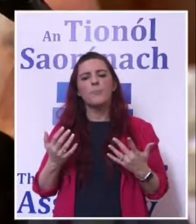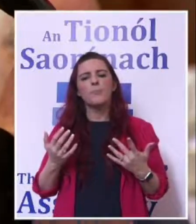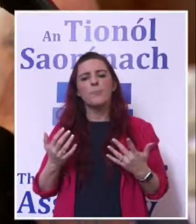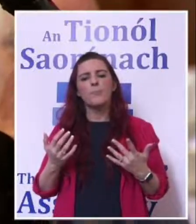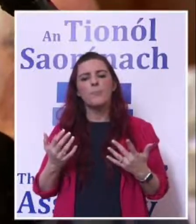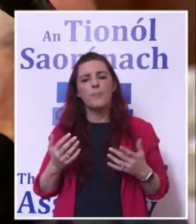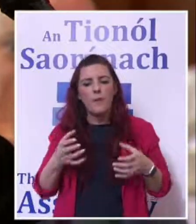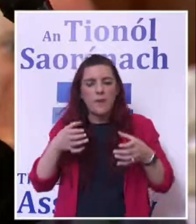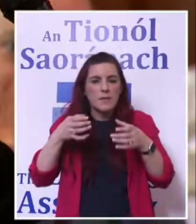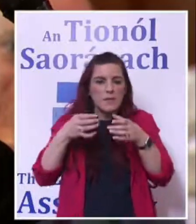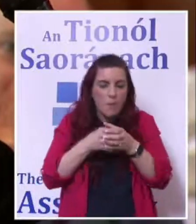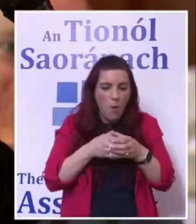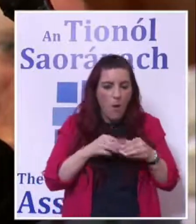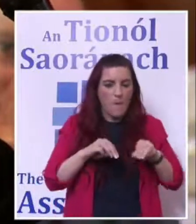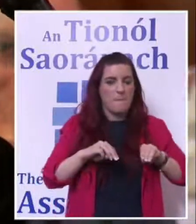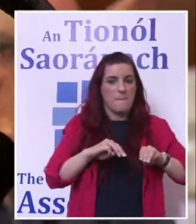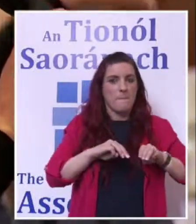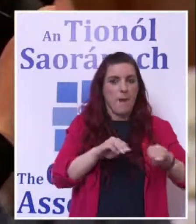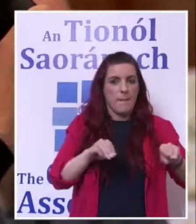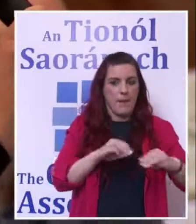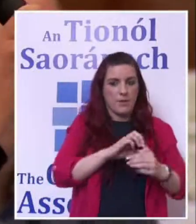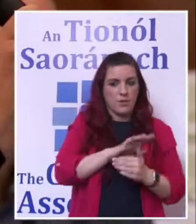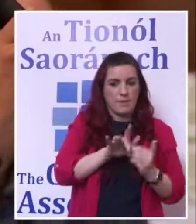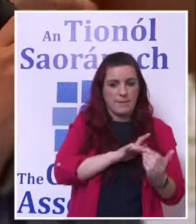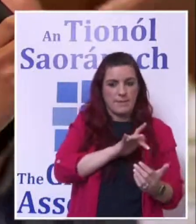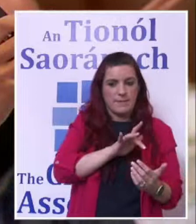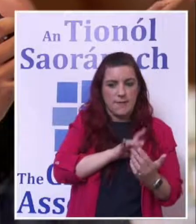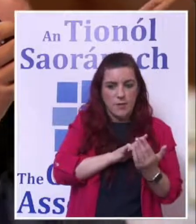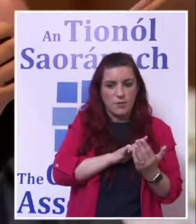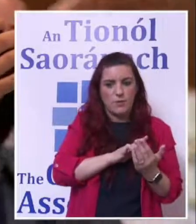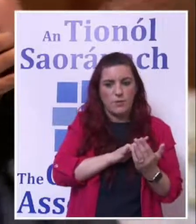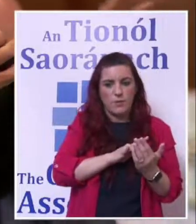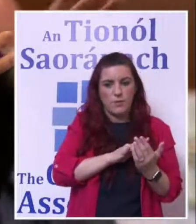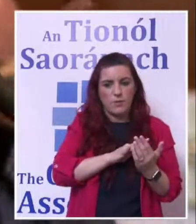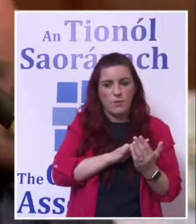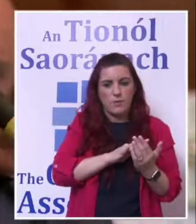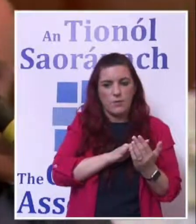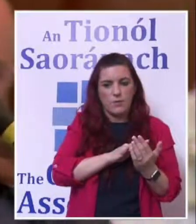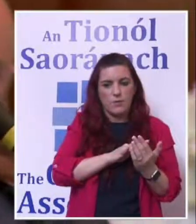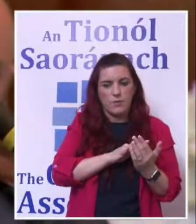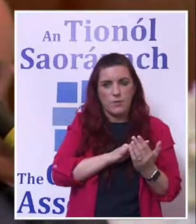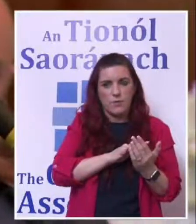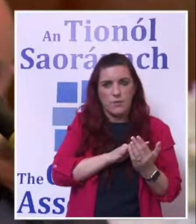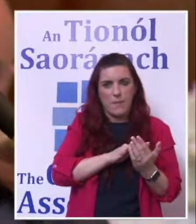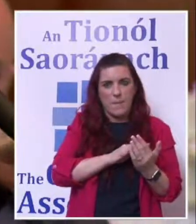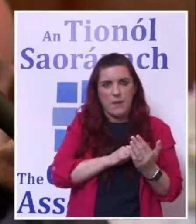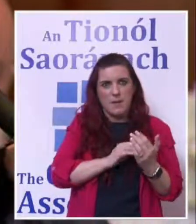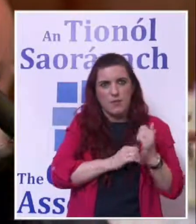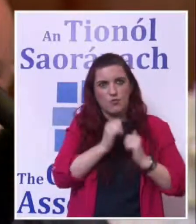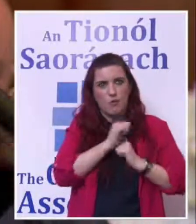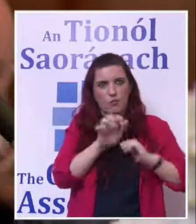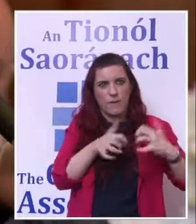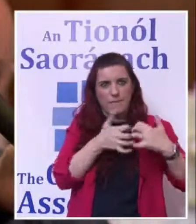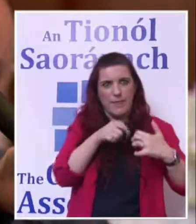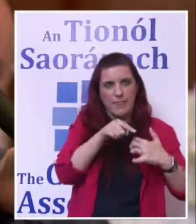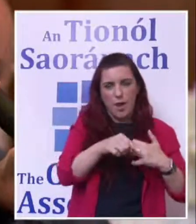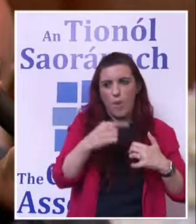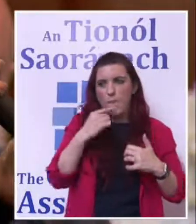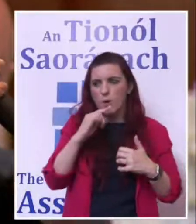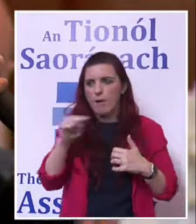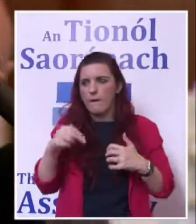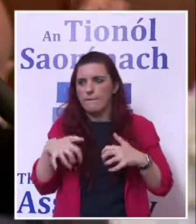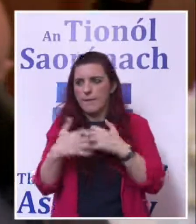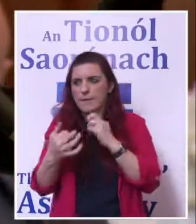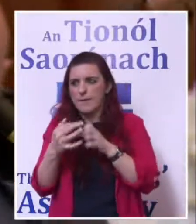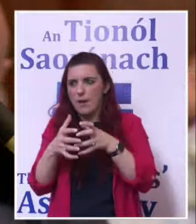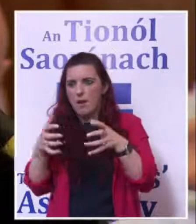small population centre, for example, a particular structure might fit there, but not fit where there's a larger population,